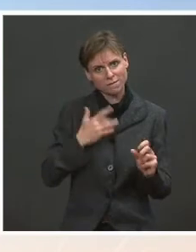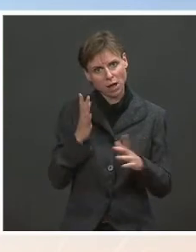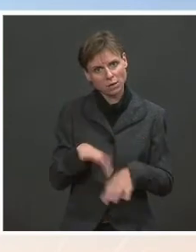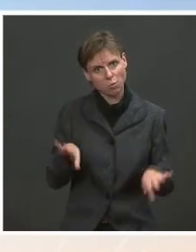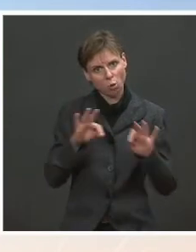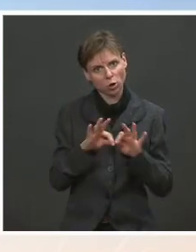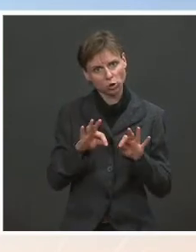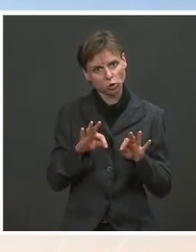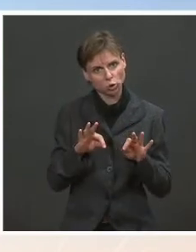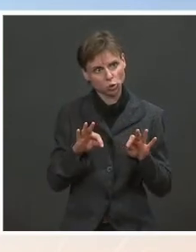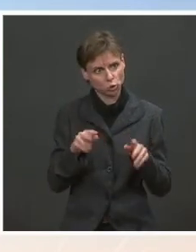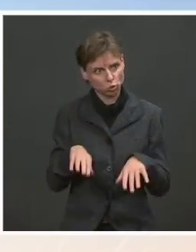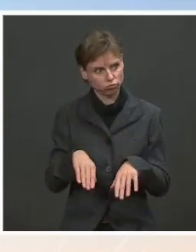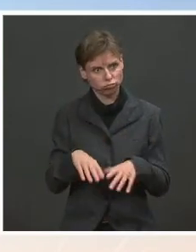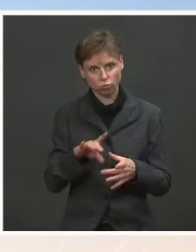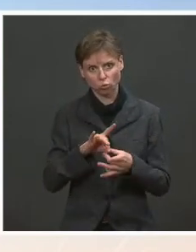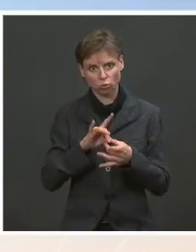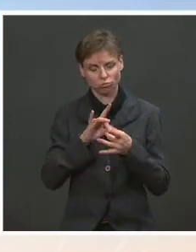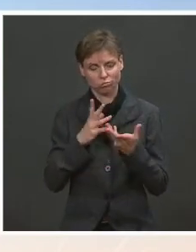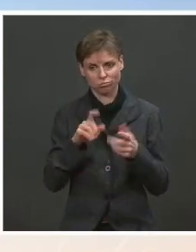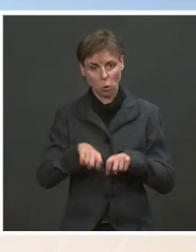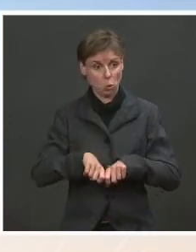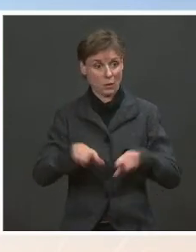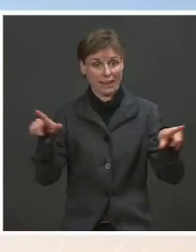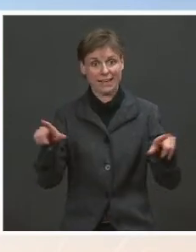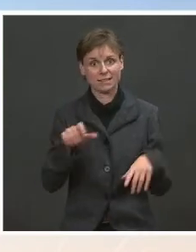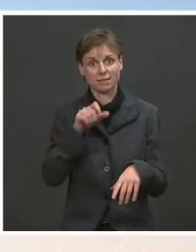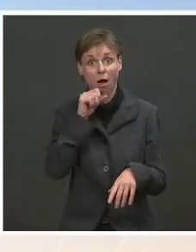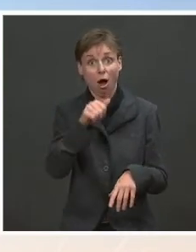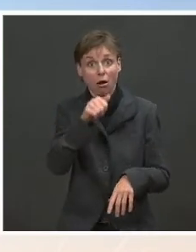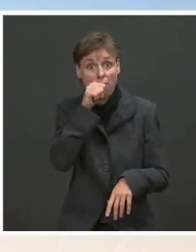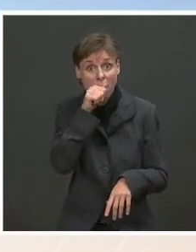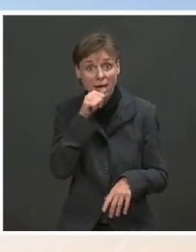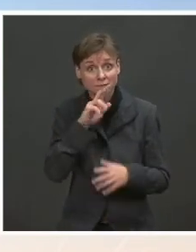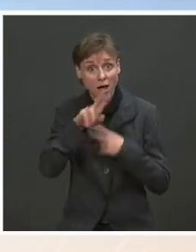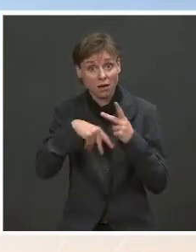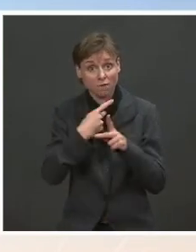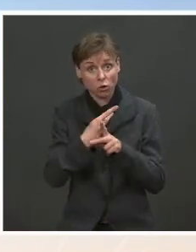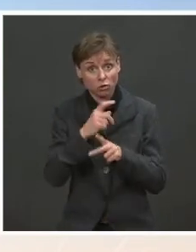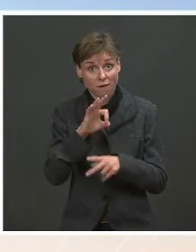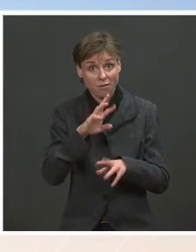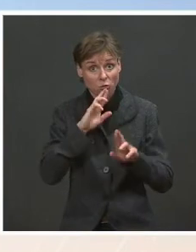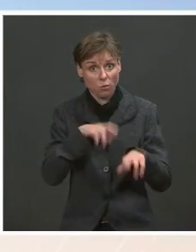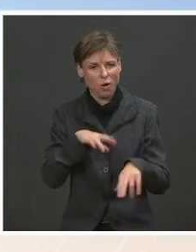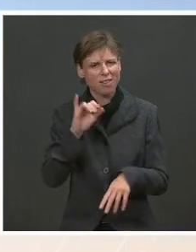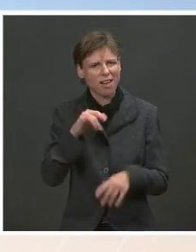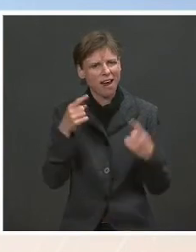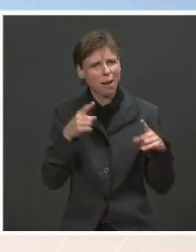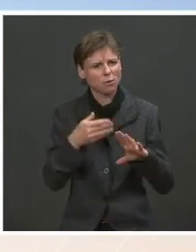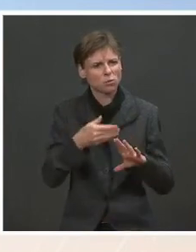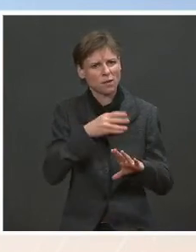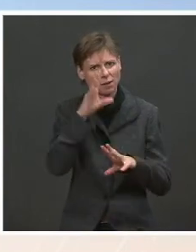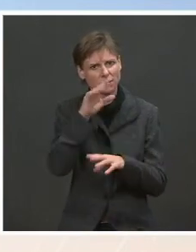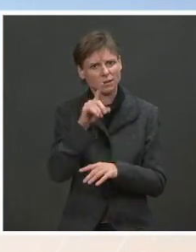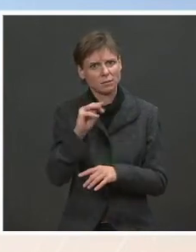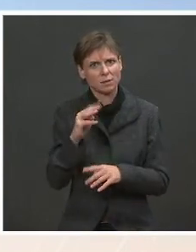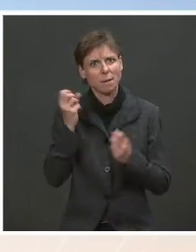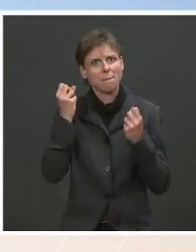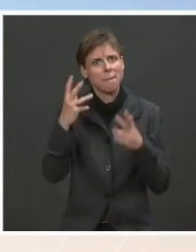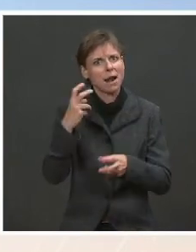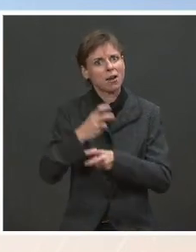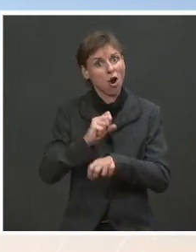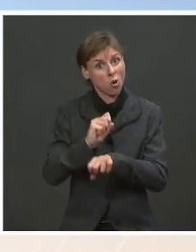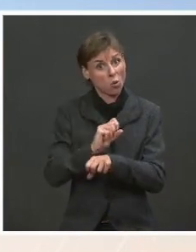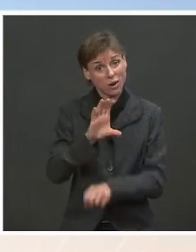as you know, the assessment was done under the last administration. It is evidence of the hard work of the men and women in the civil service